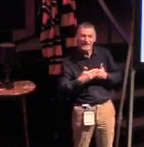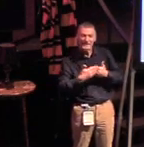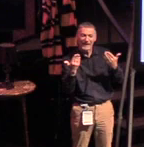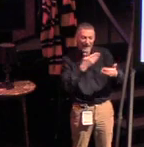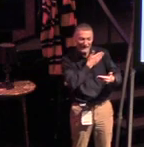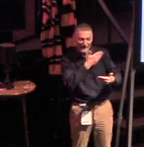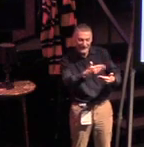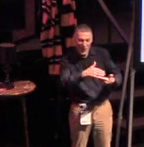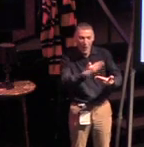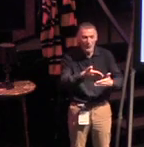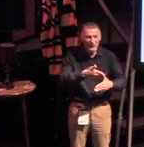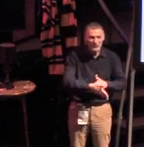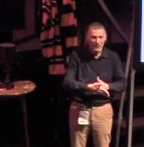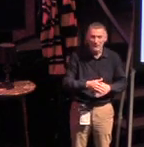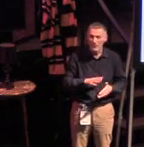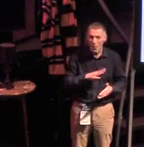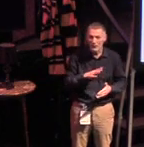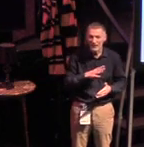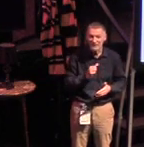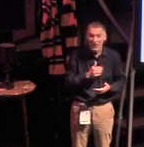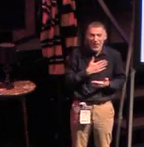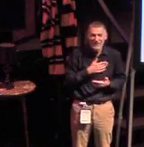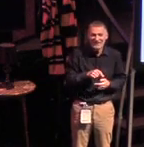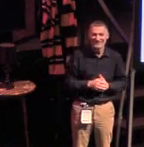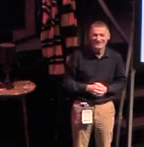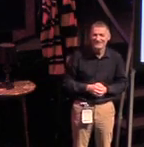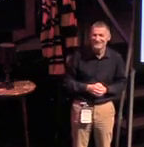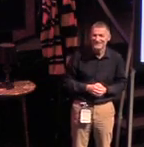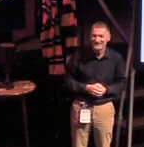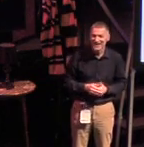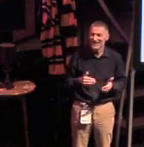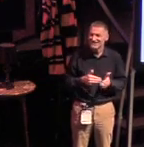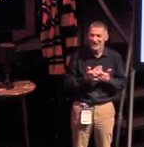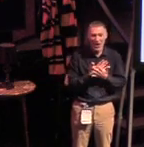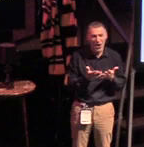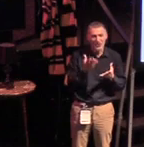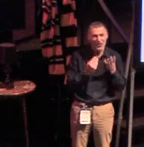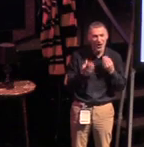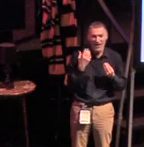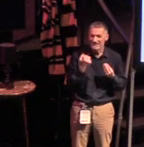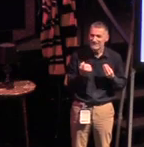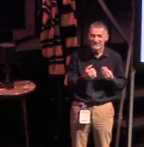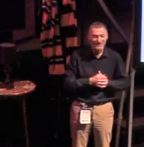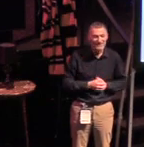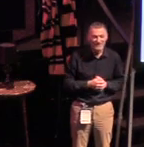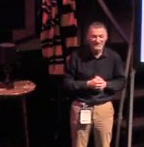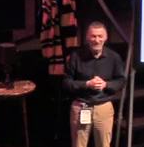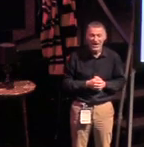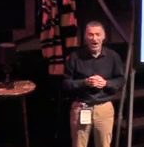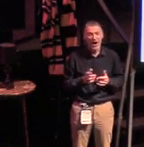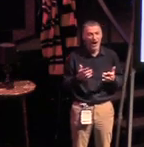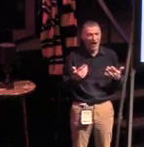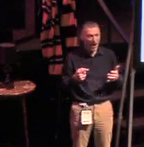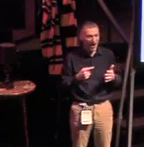I'm already loving it still a lot to learn and the fabulous